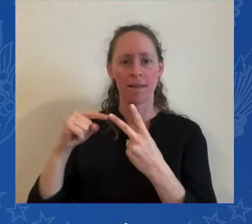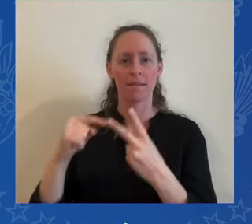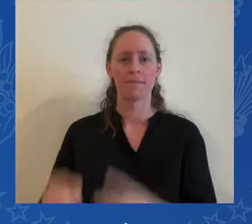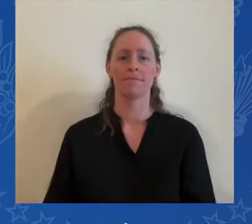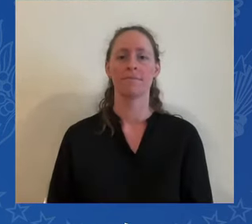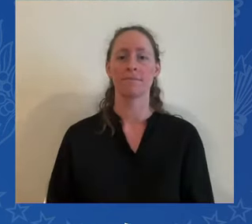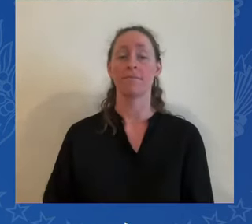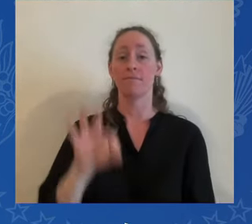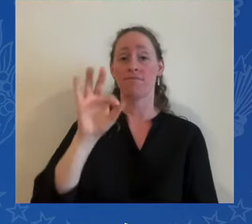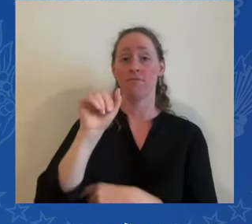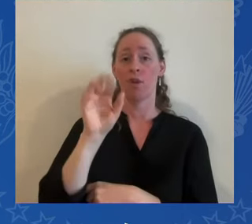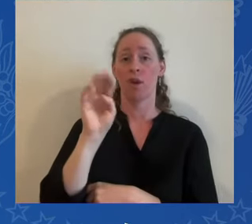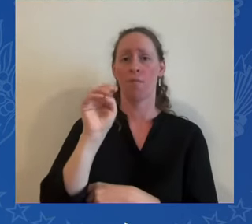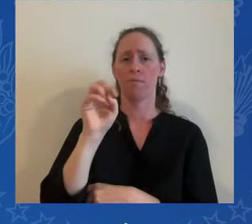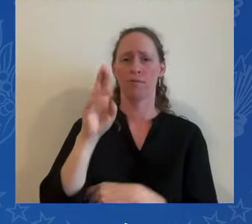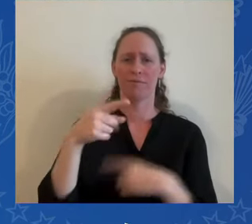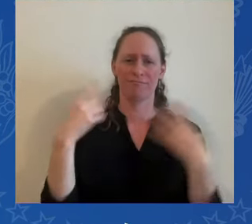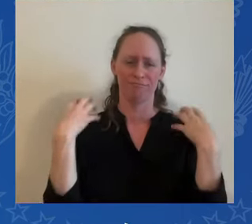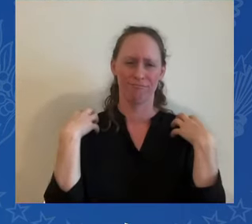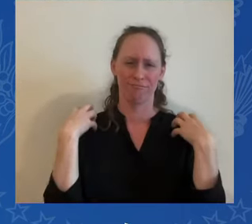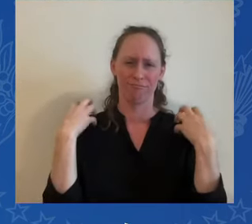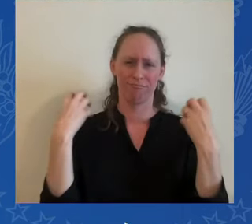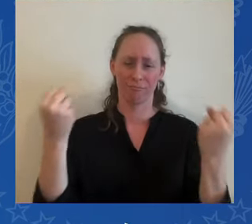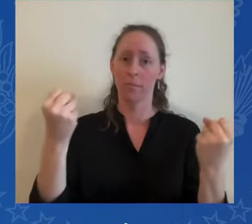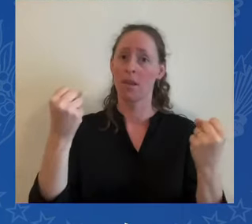uncommon loyalty to his fellow officer.